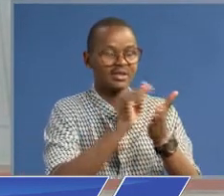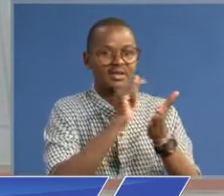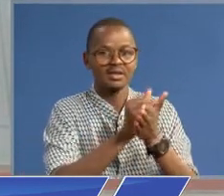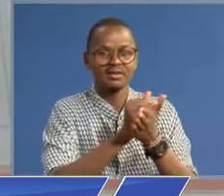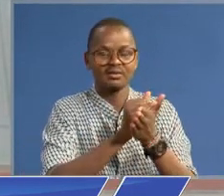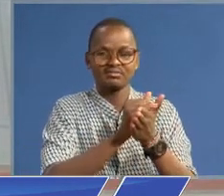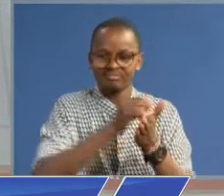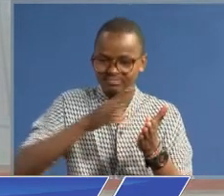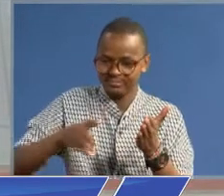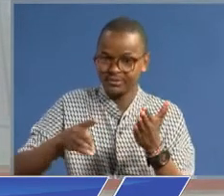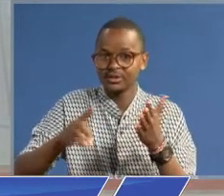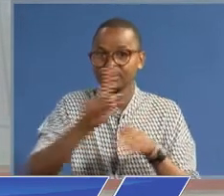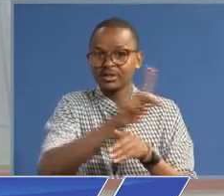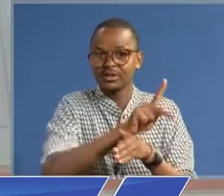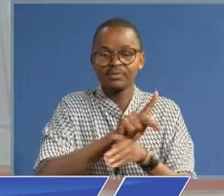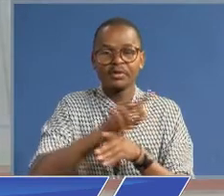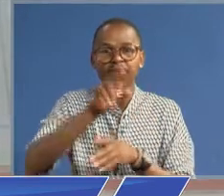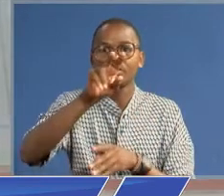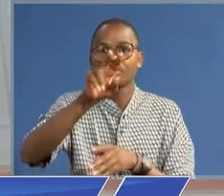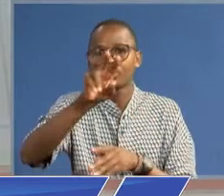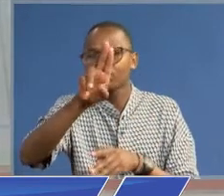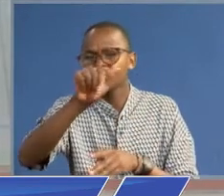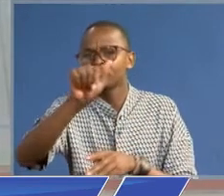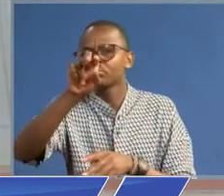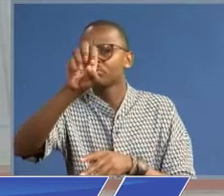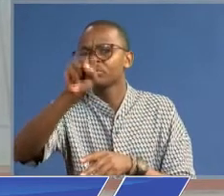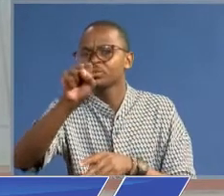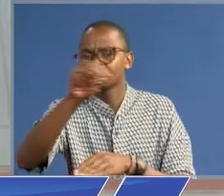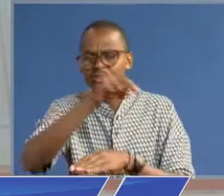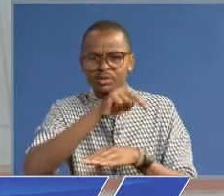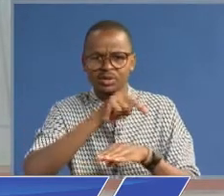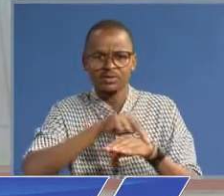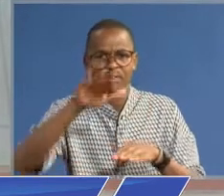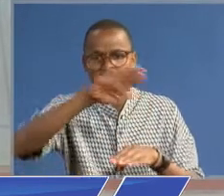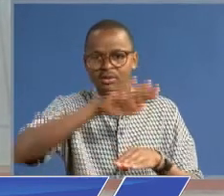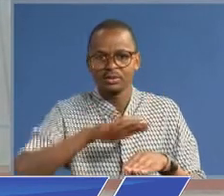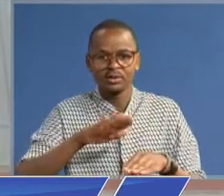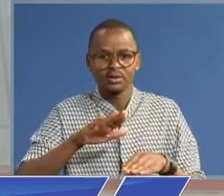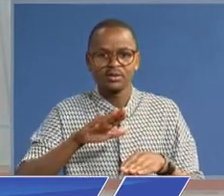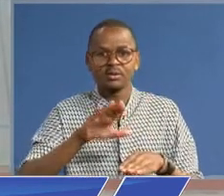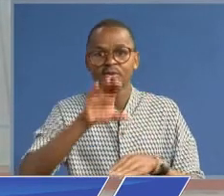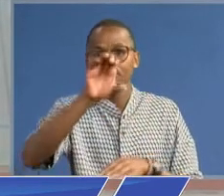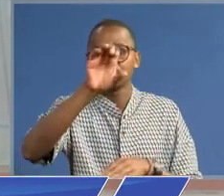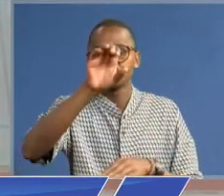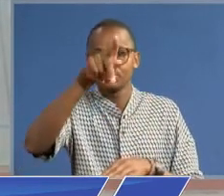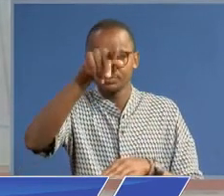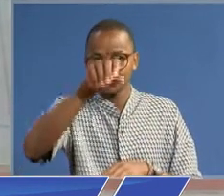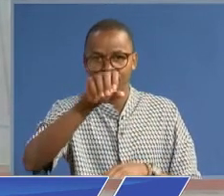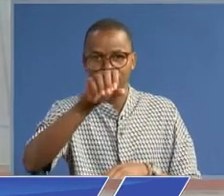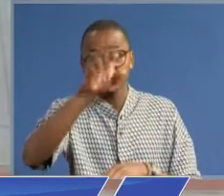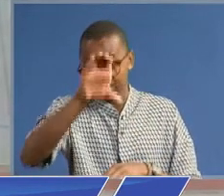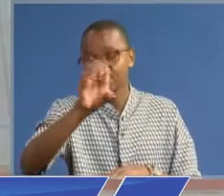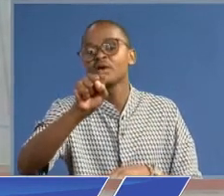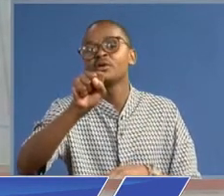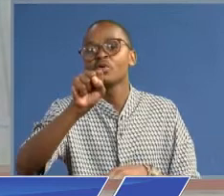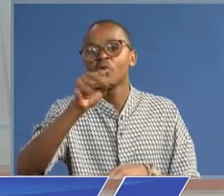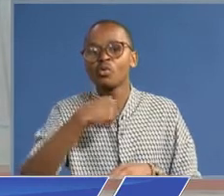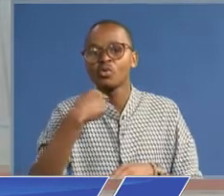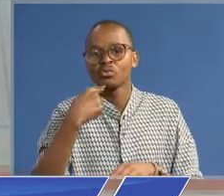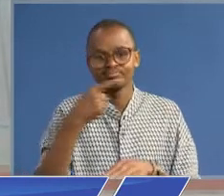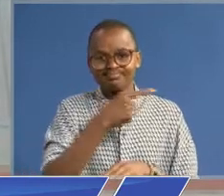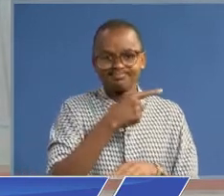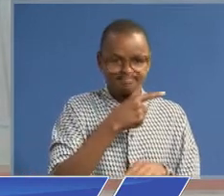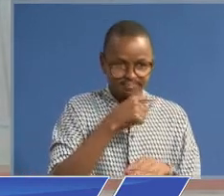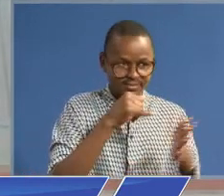derailing the conservation of EWASO ecosystem. Environment and Natural Resources Cabinet Secretary Koriako Tobiko, who graced the event, said